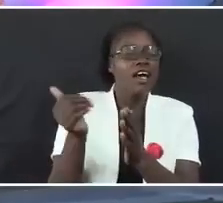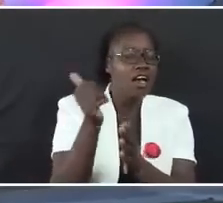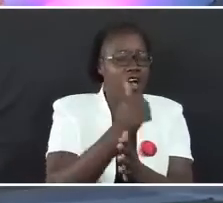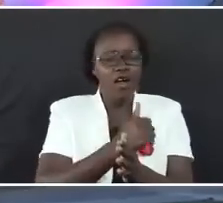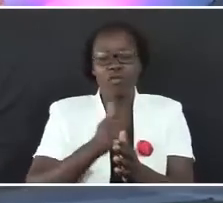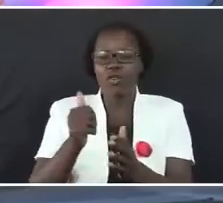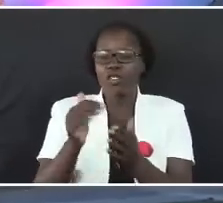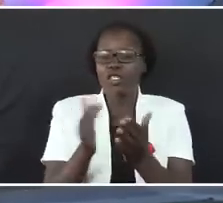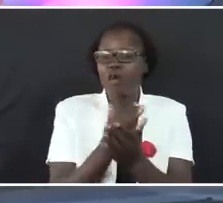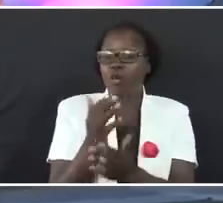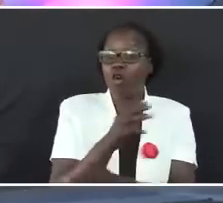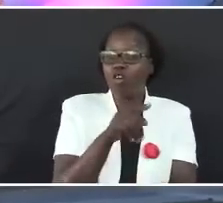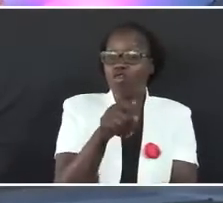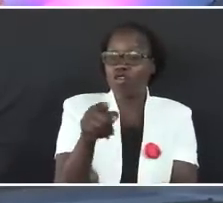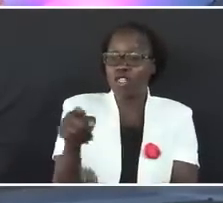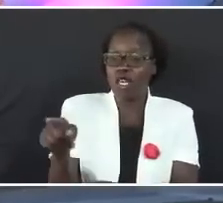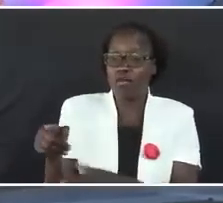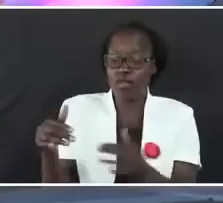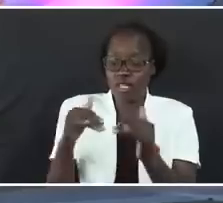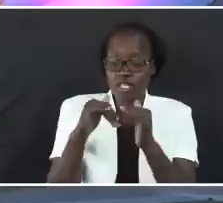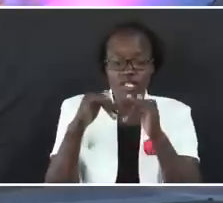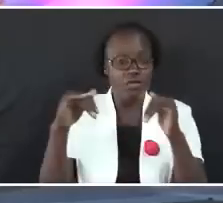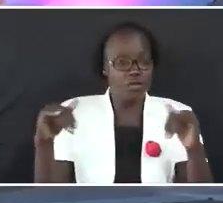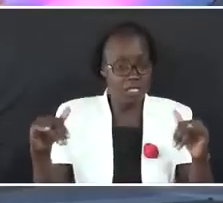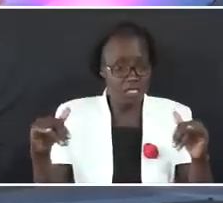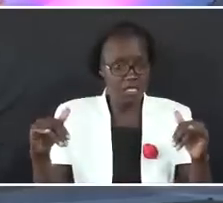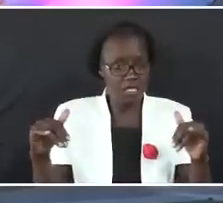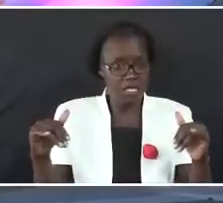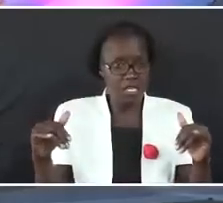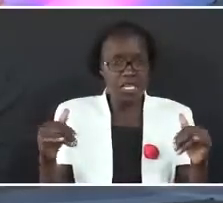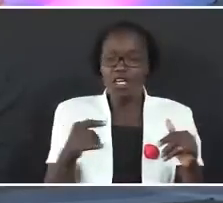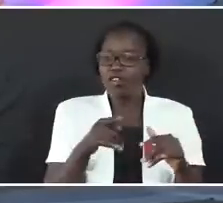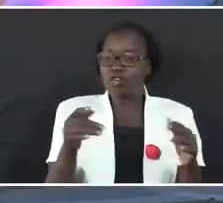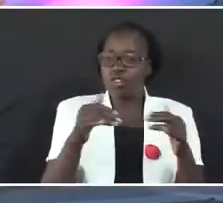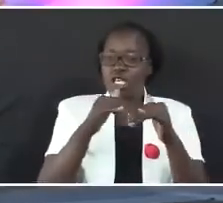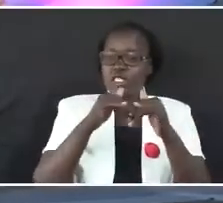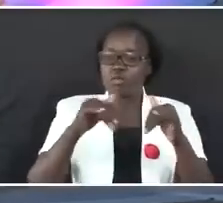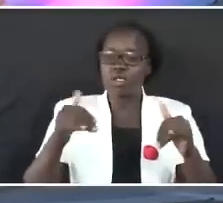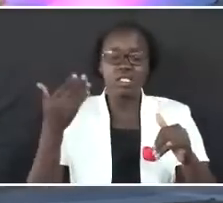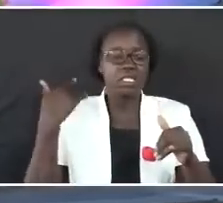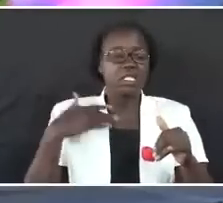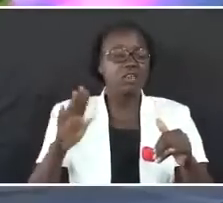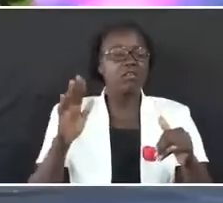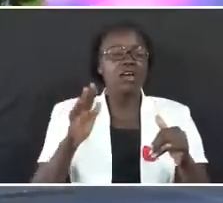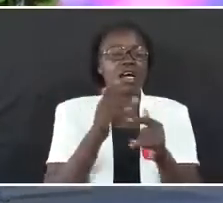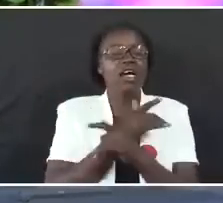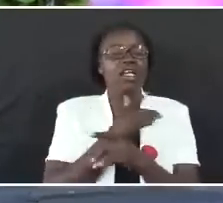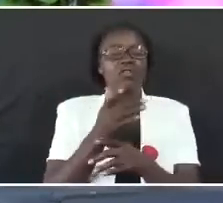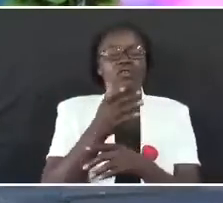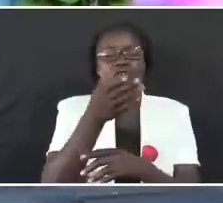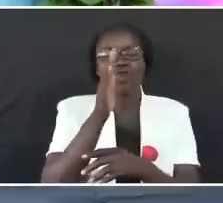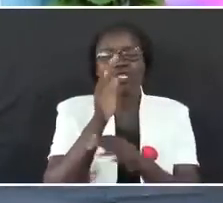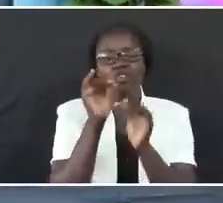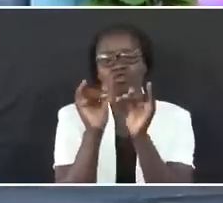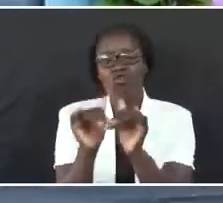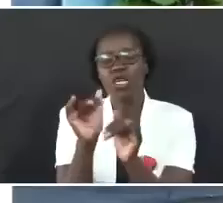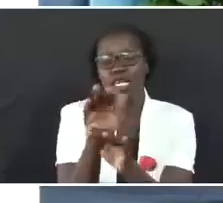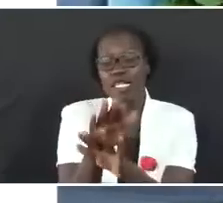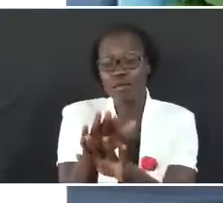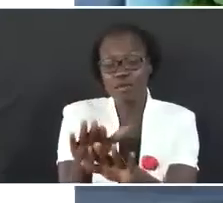them, some of them. They split. Those that split that didn't love God went to dwell in the